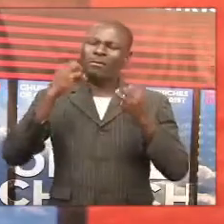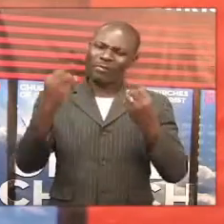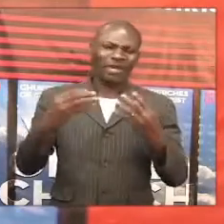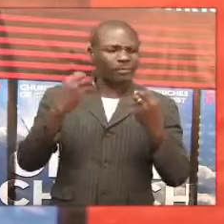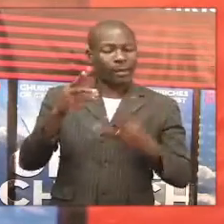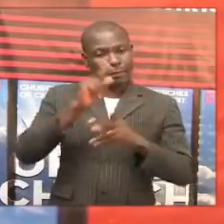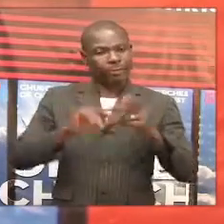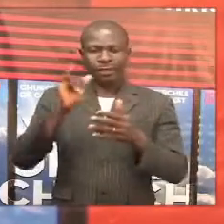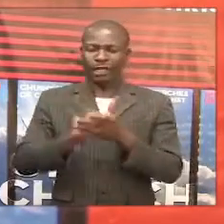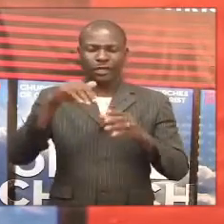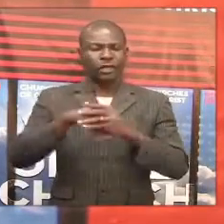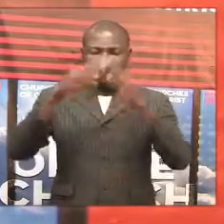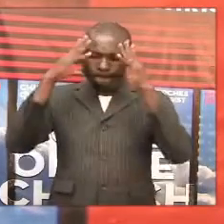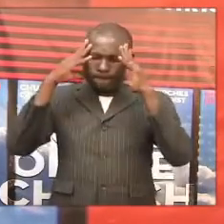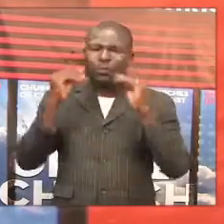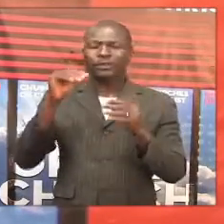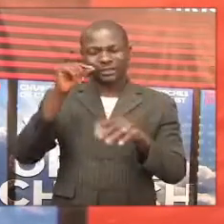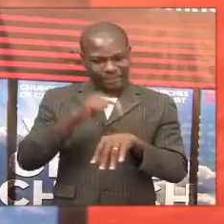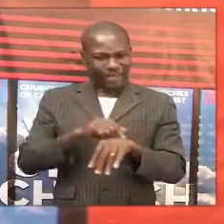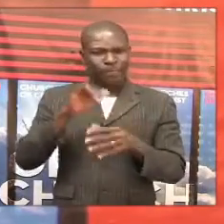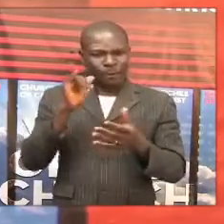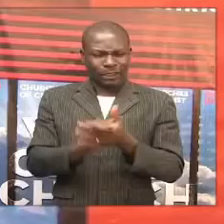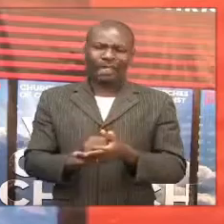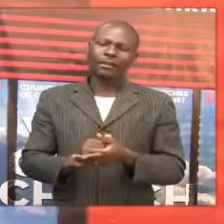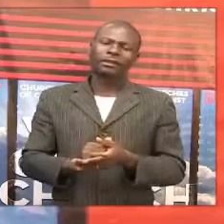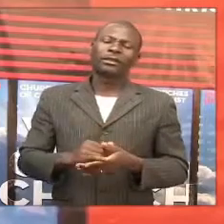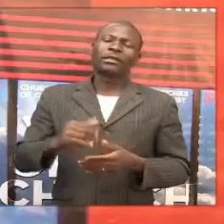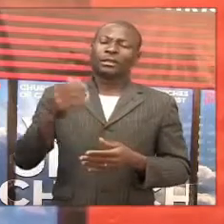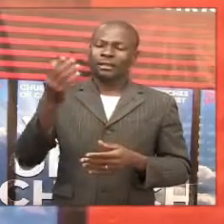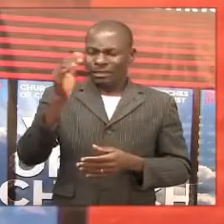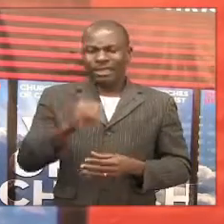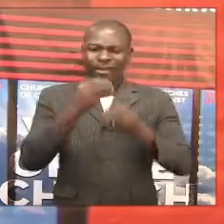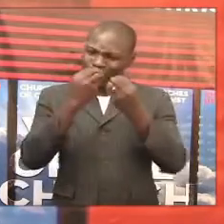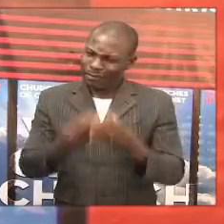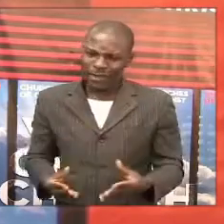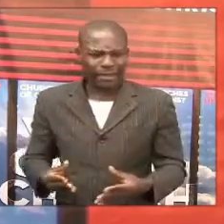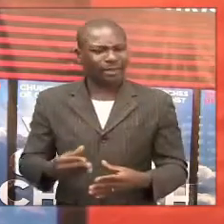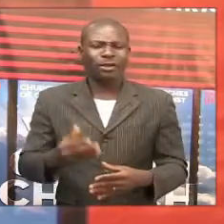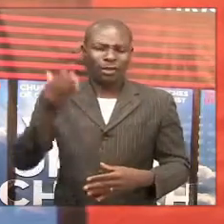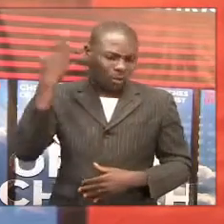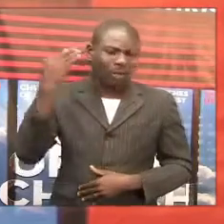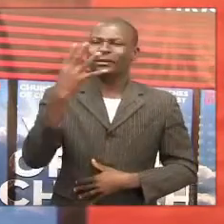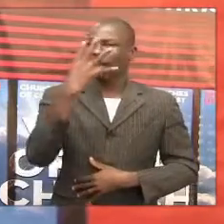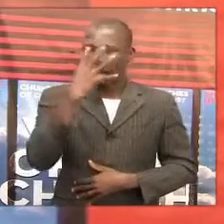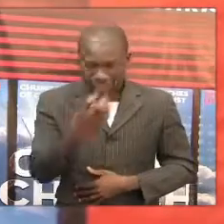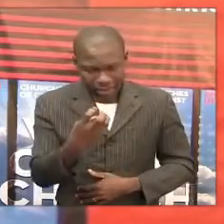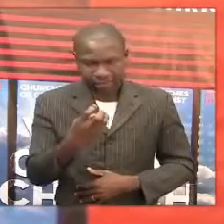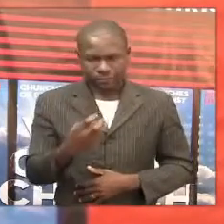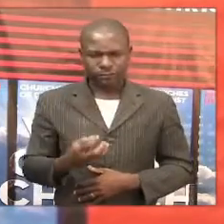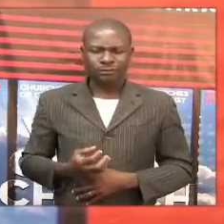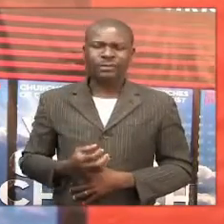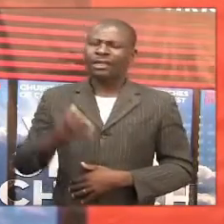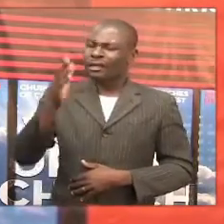mo se ebre swa. Na omu se omu di emransem di swa no. Na omu she en no me ase. Nu omu she en no me